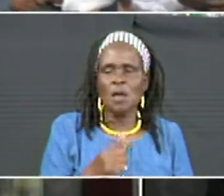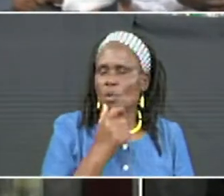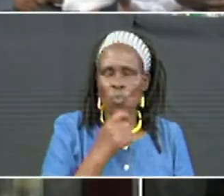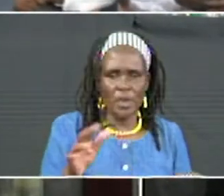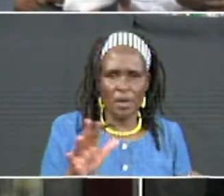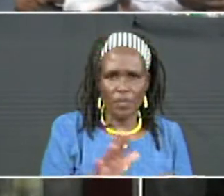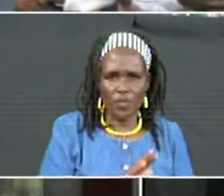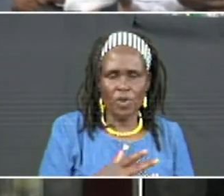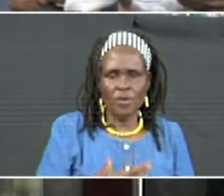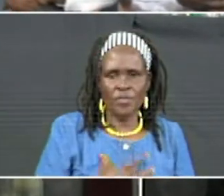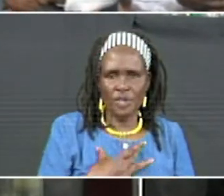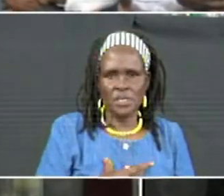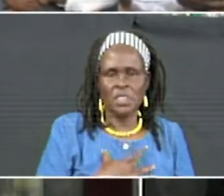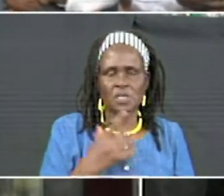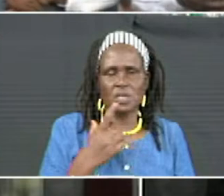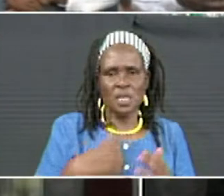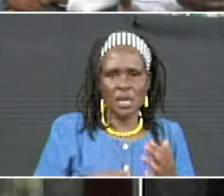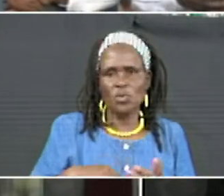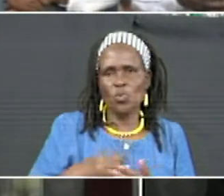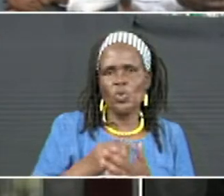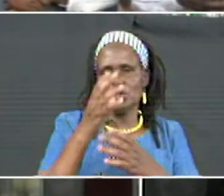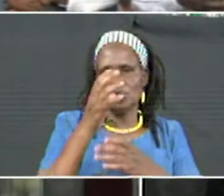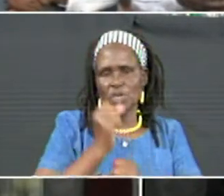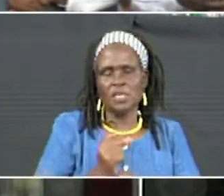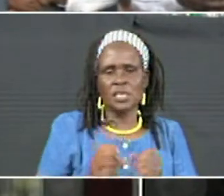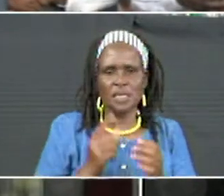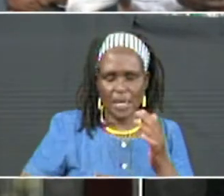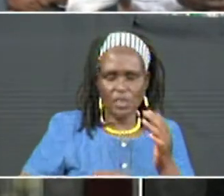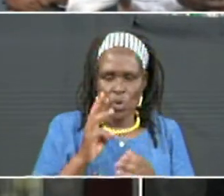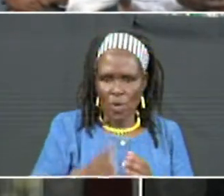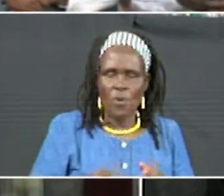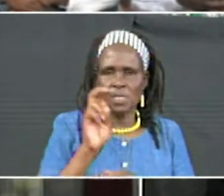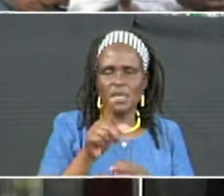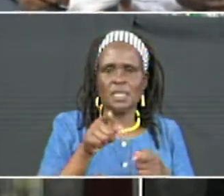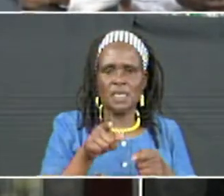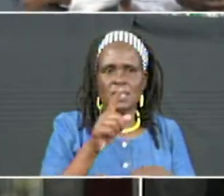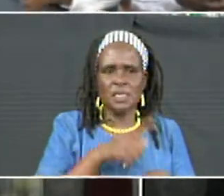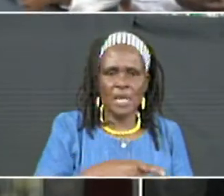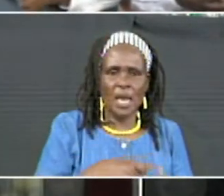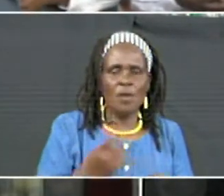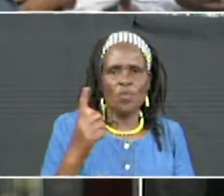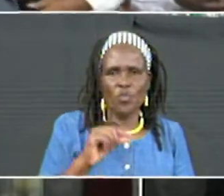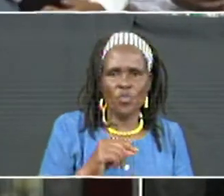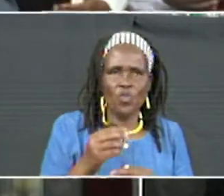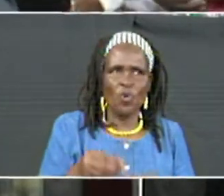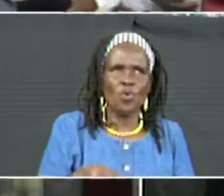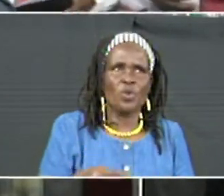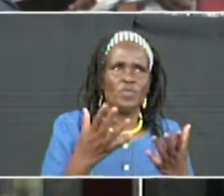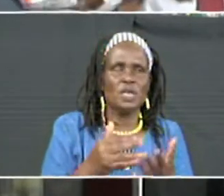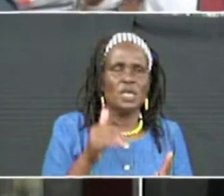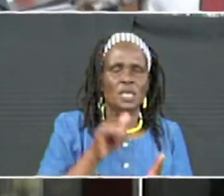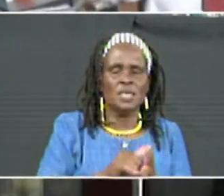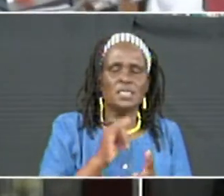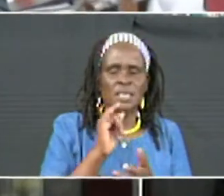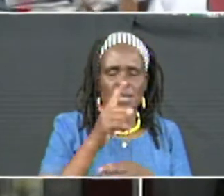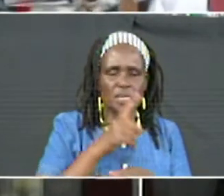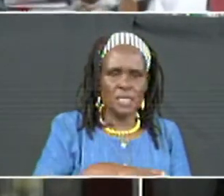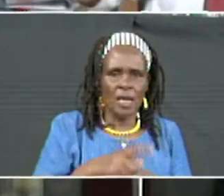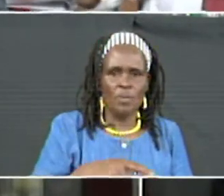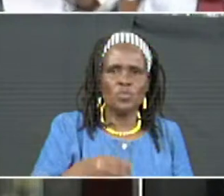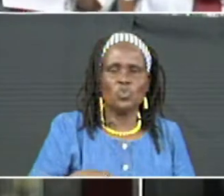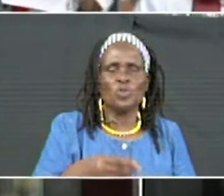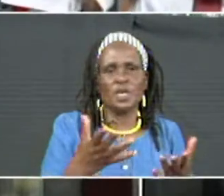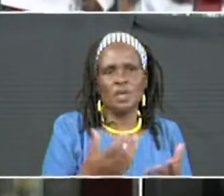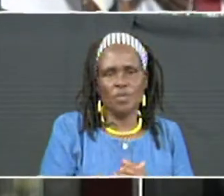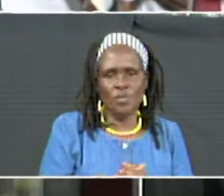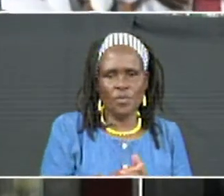that we trust that we'll see. It's time to give. Amen. It's time to give. Amen.